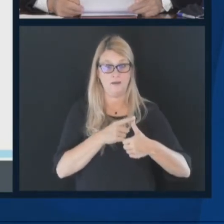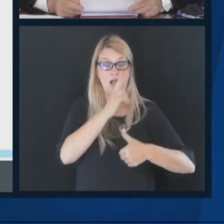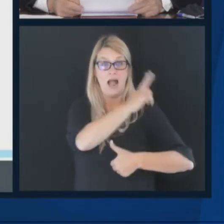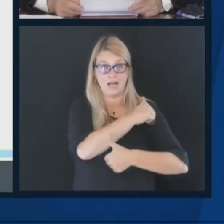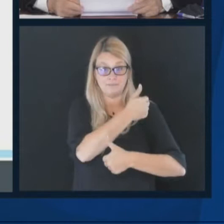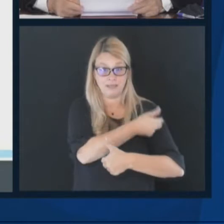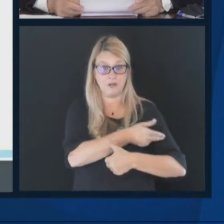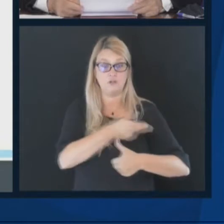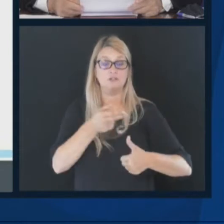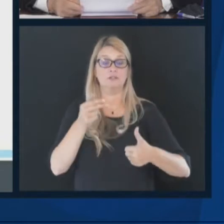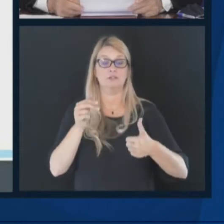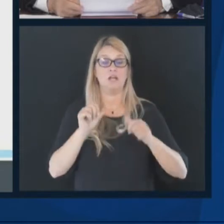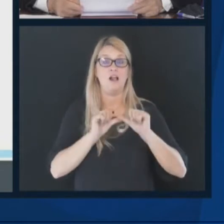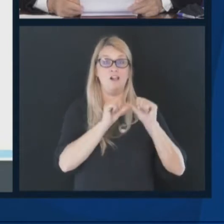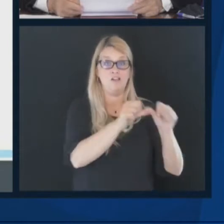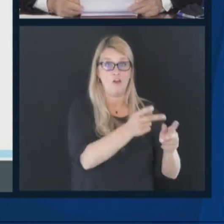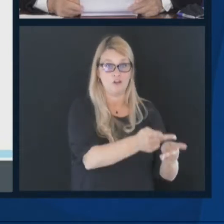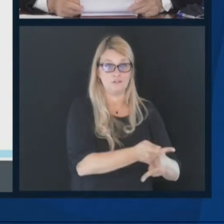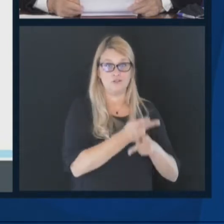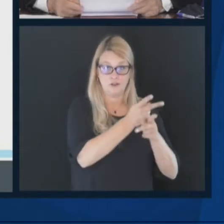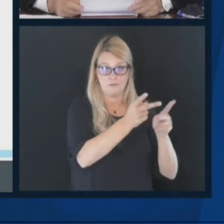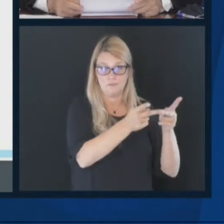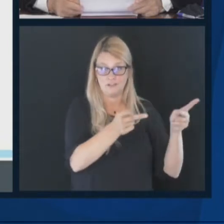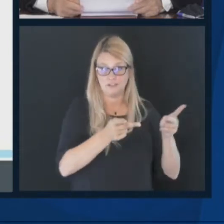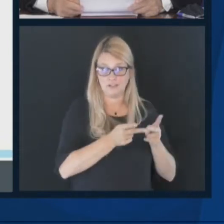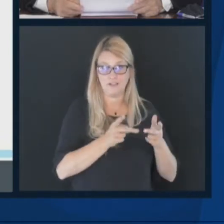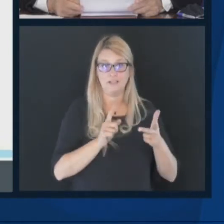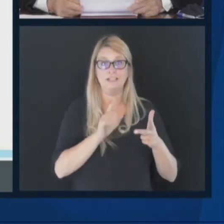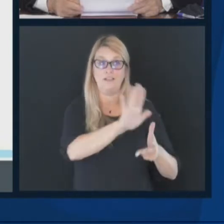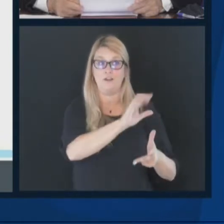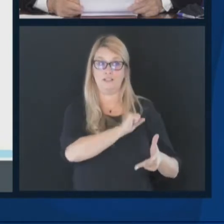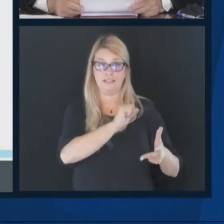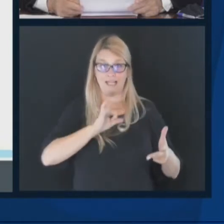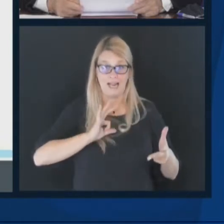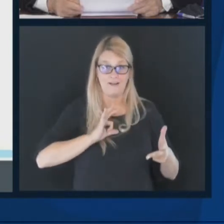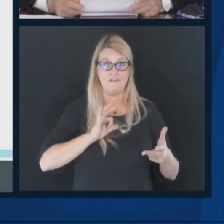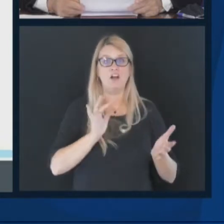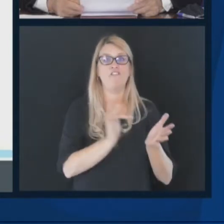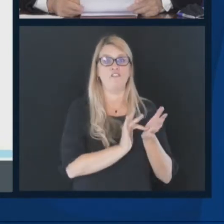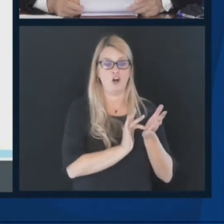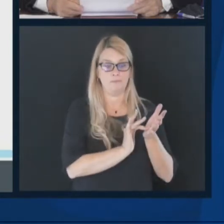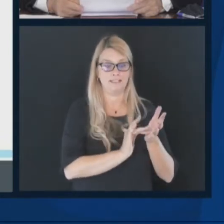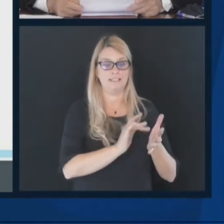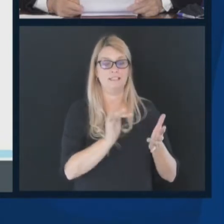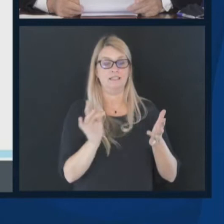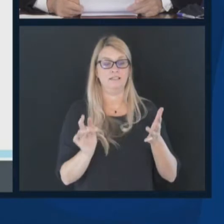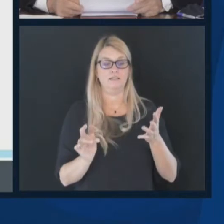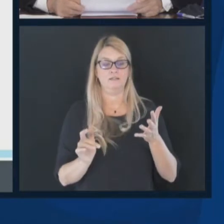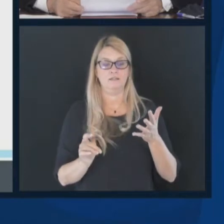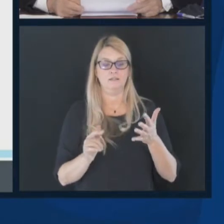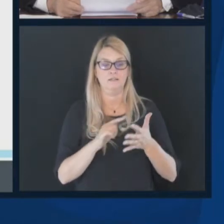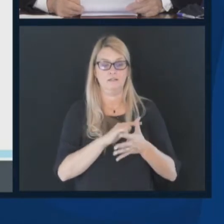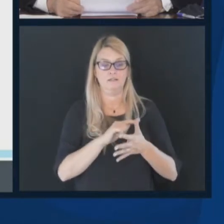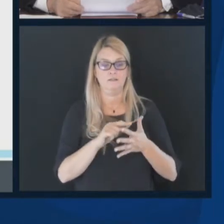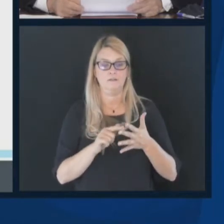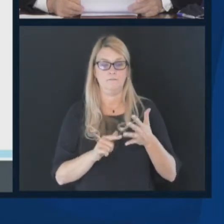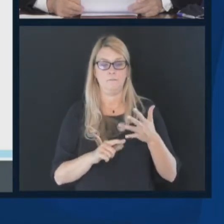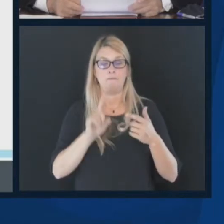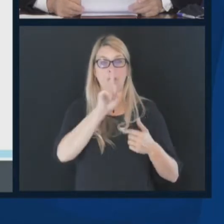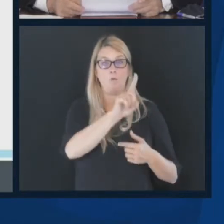hospitals, long-term care facilities, and staff, and pharmacies. Phase